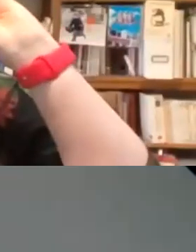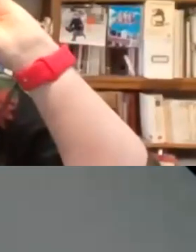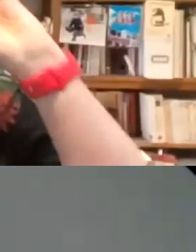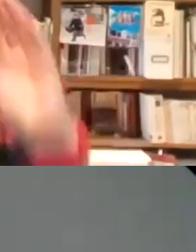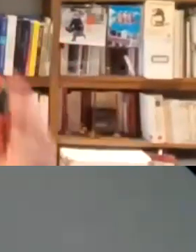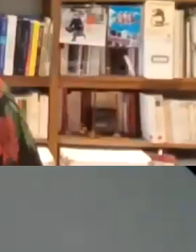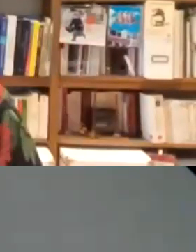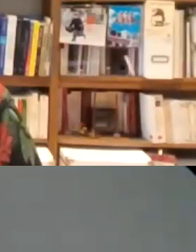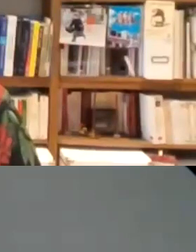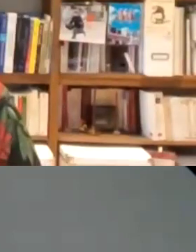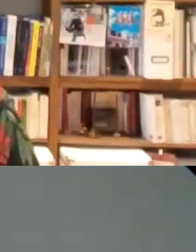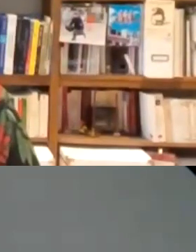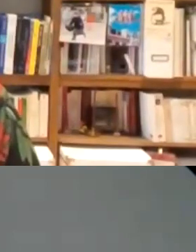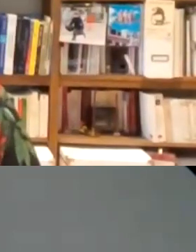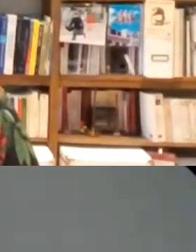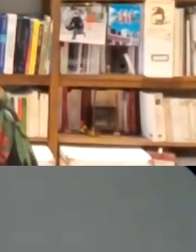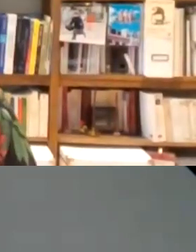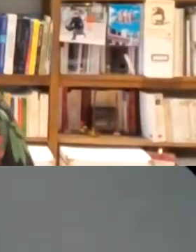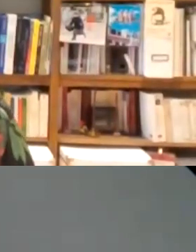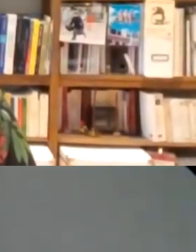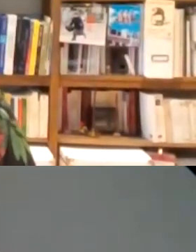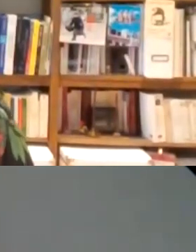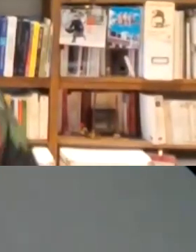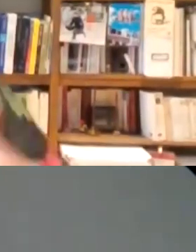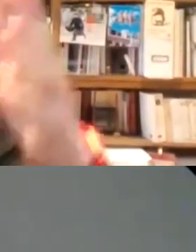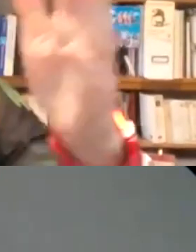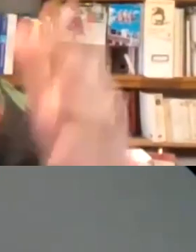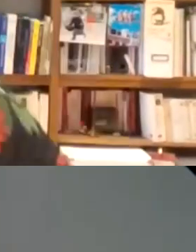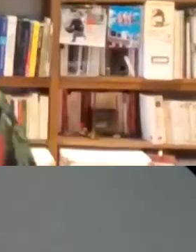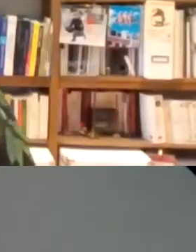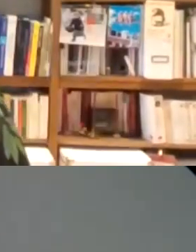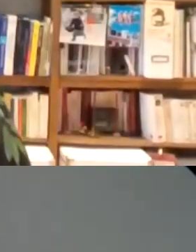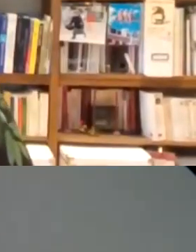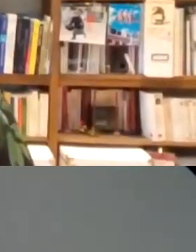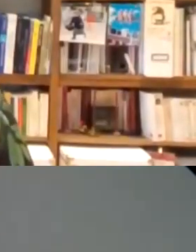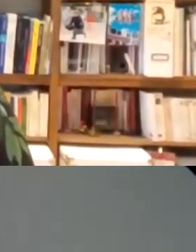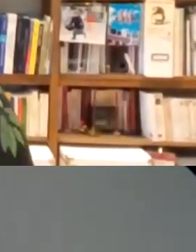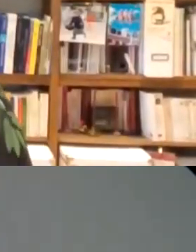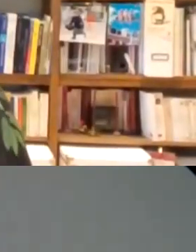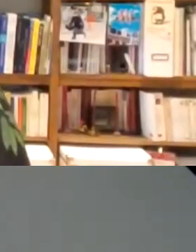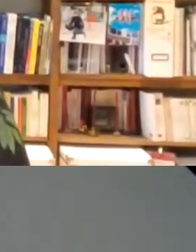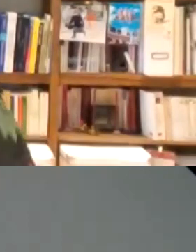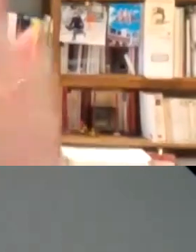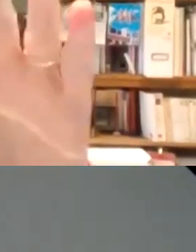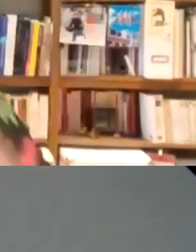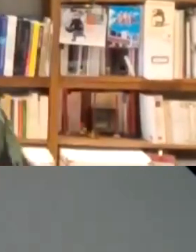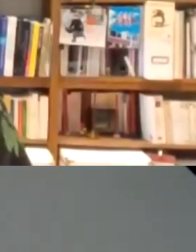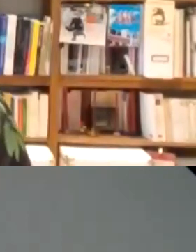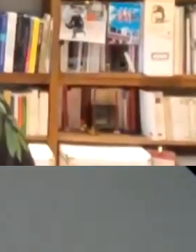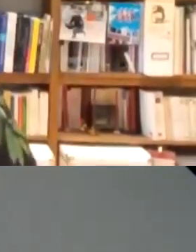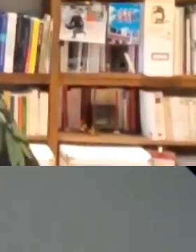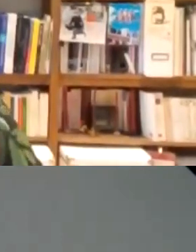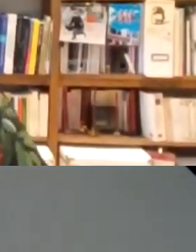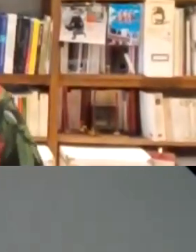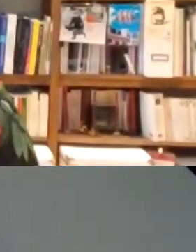as researchers, we really choose not to stop when somebody is talking about a situation. We're not saying, no,